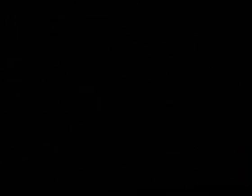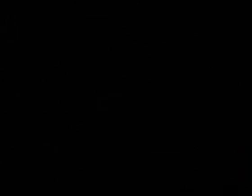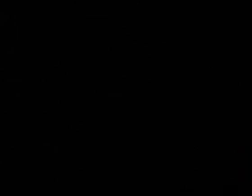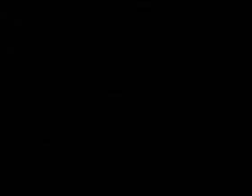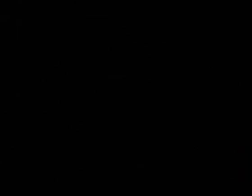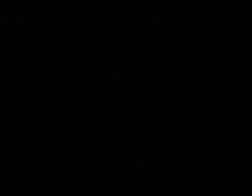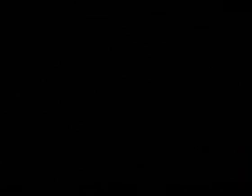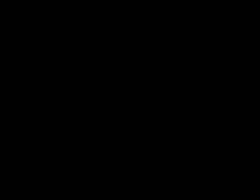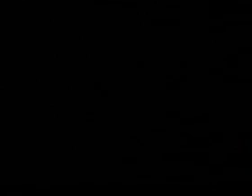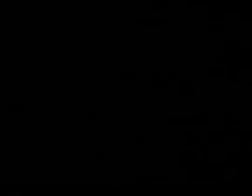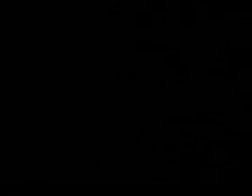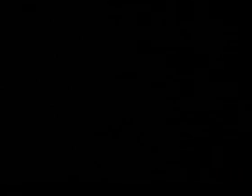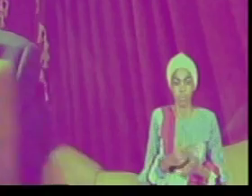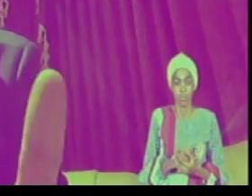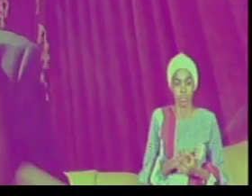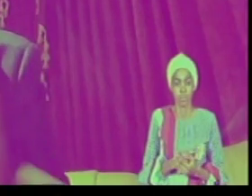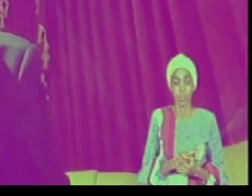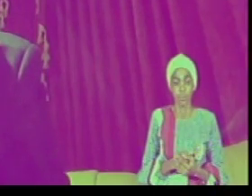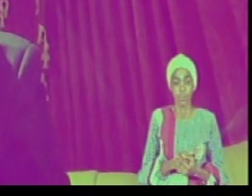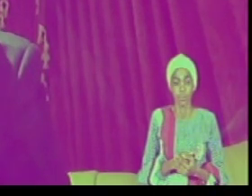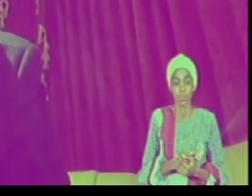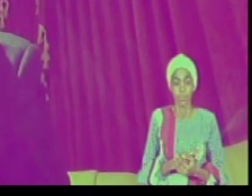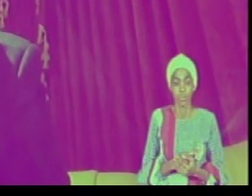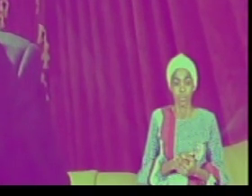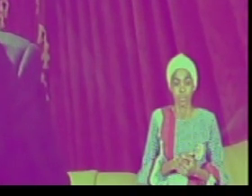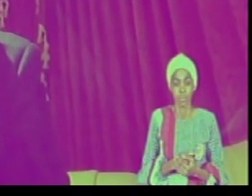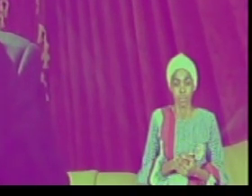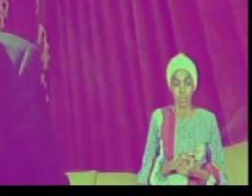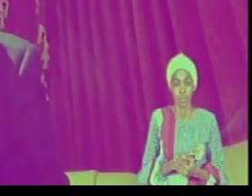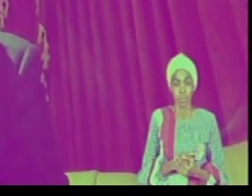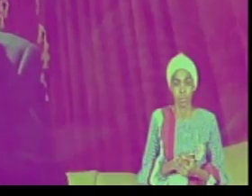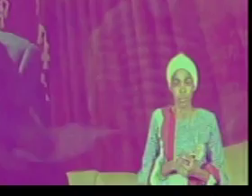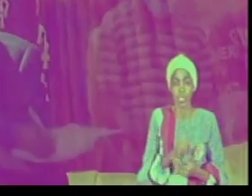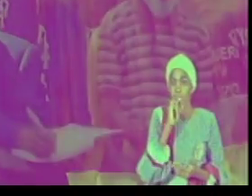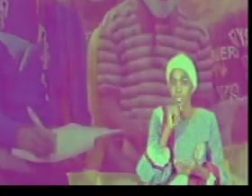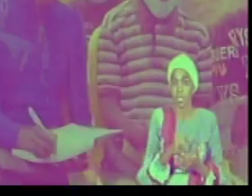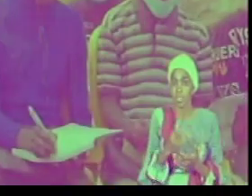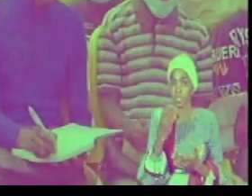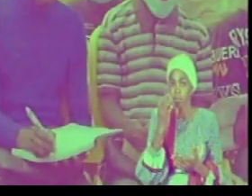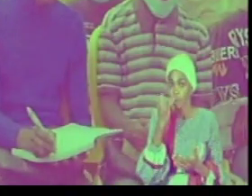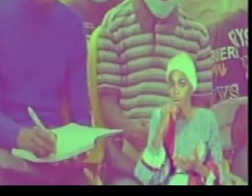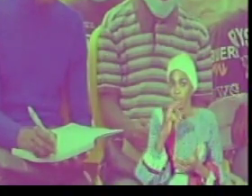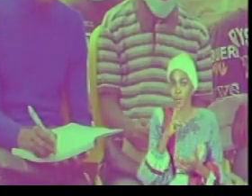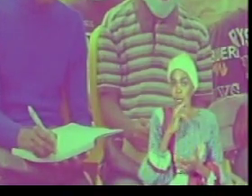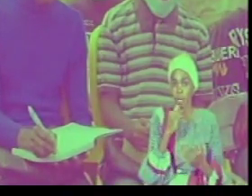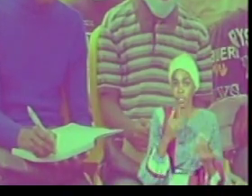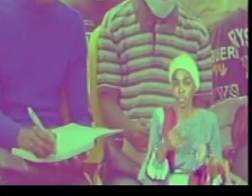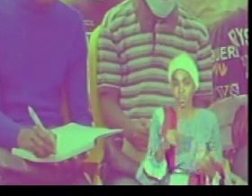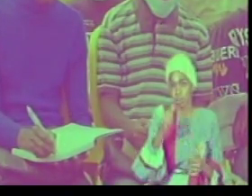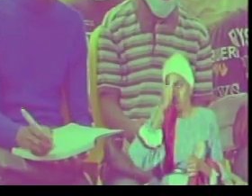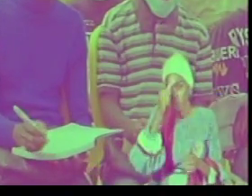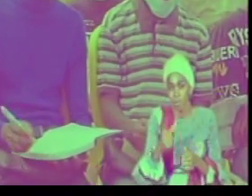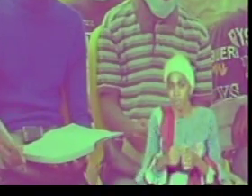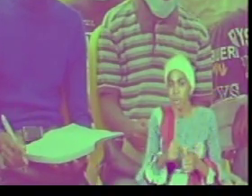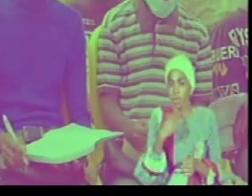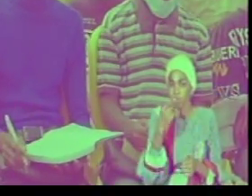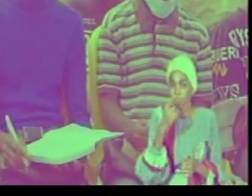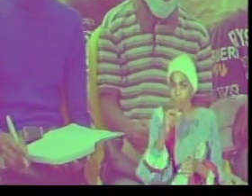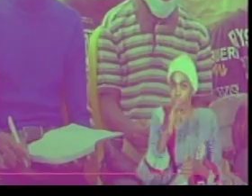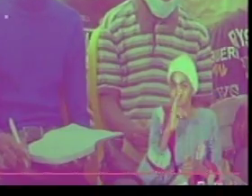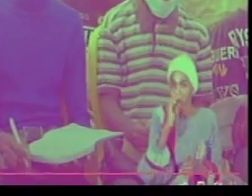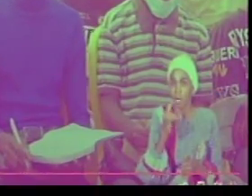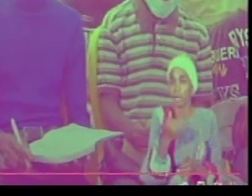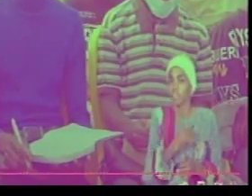wealth, empire. That's what you are there for. So remember who you represent and what is your